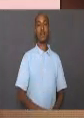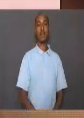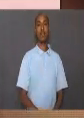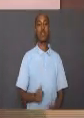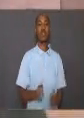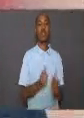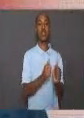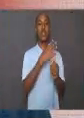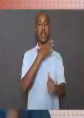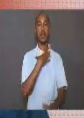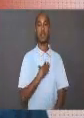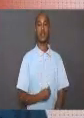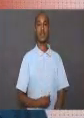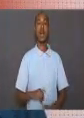element.